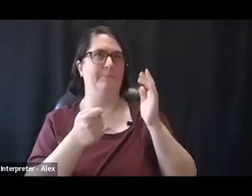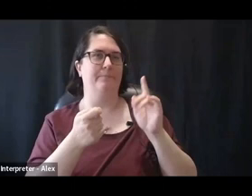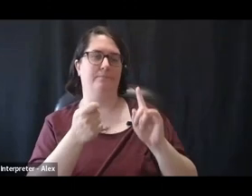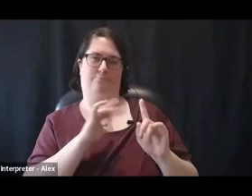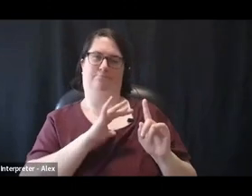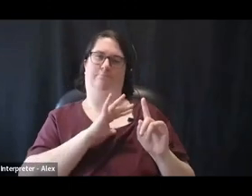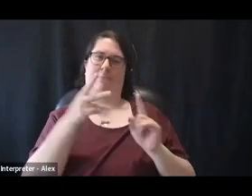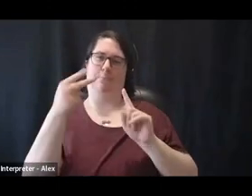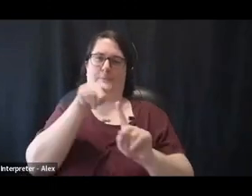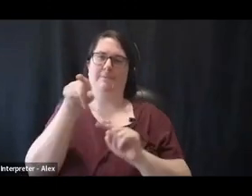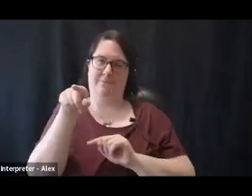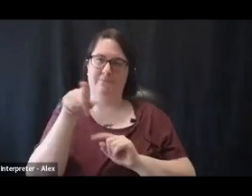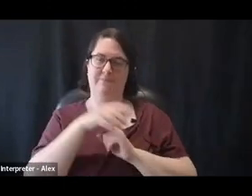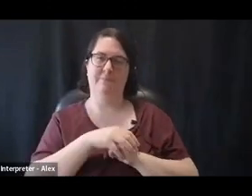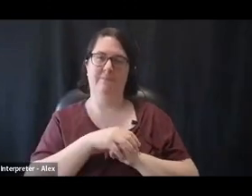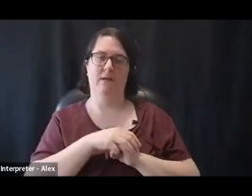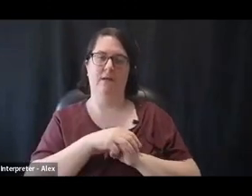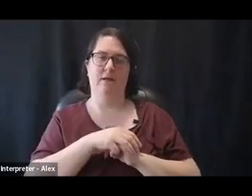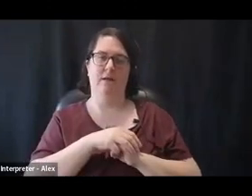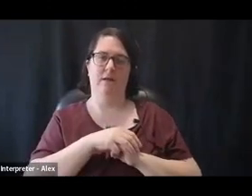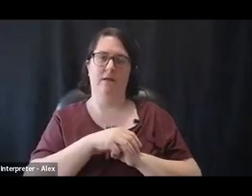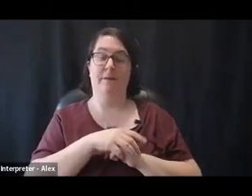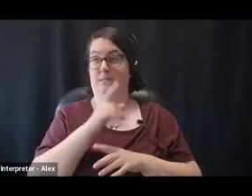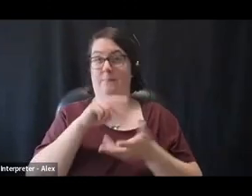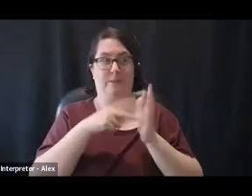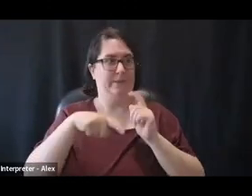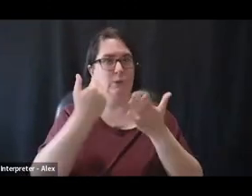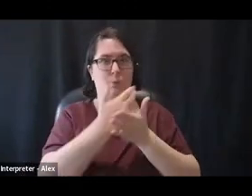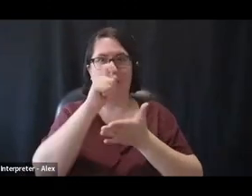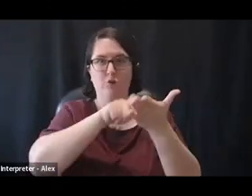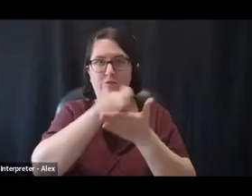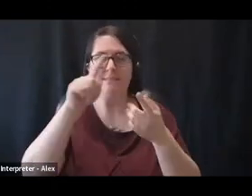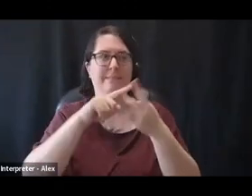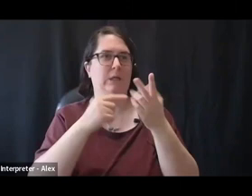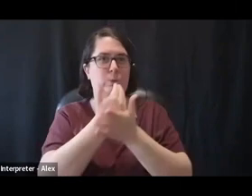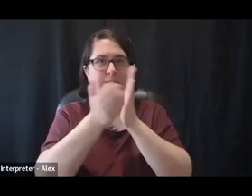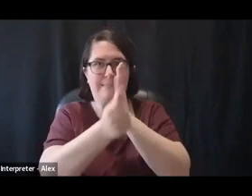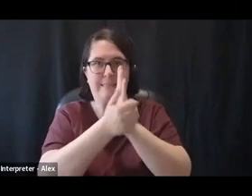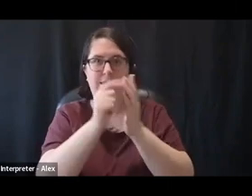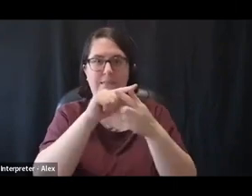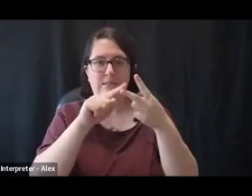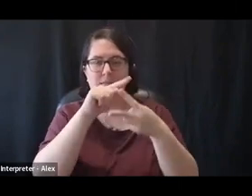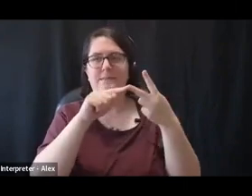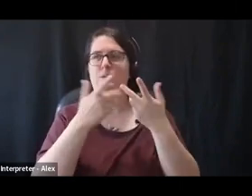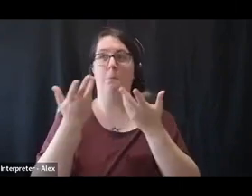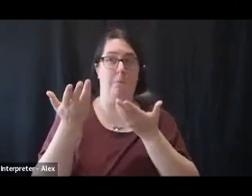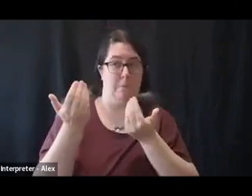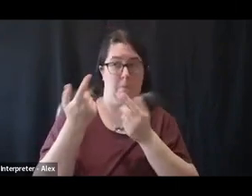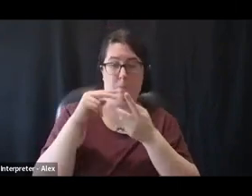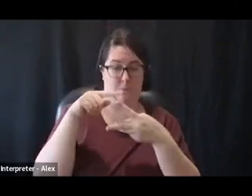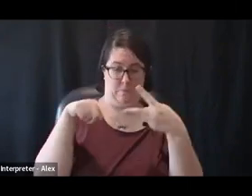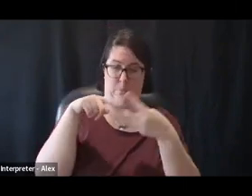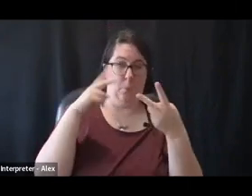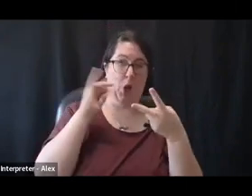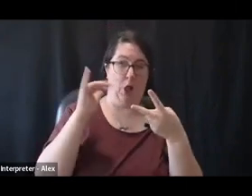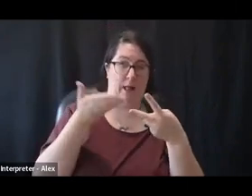of looking at it. It needs for us to develop a new literacy and new skills. So I'd like to hear your thoughts, perhaps, on what those skills